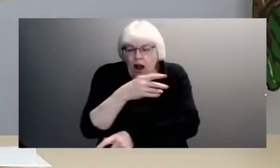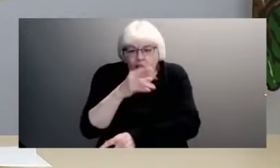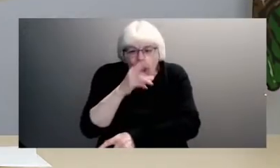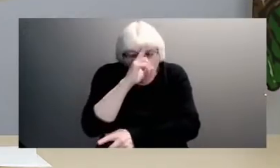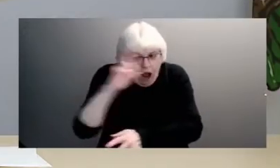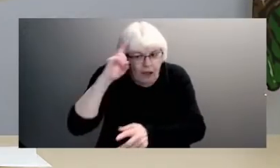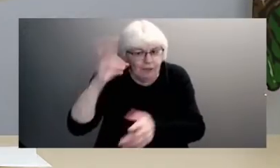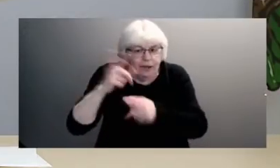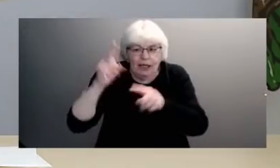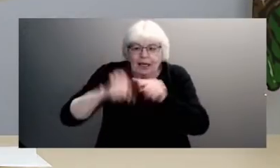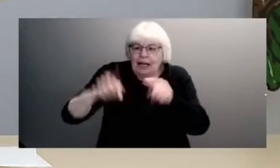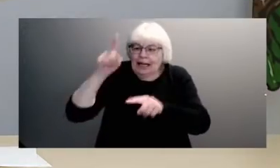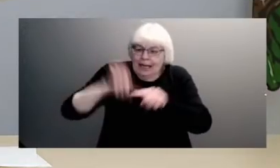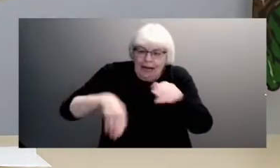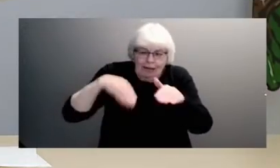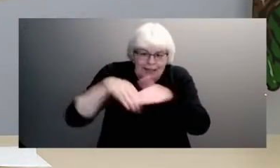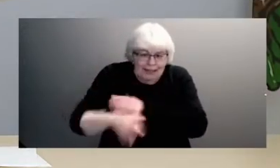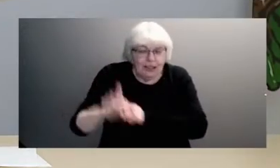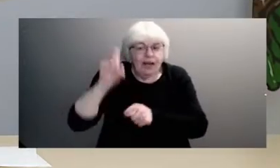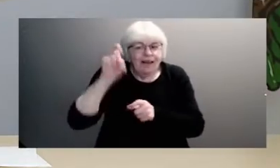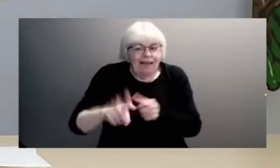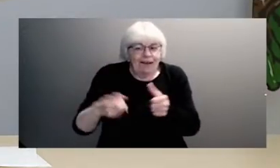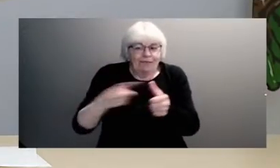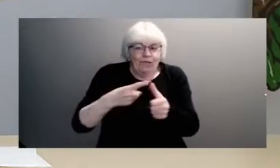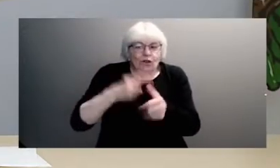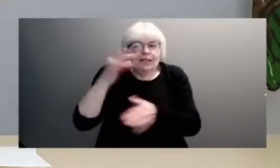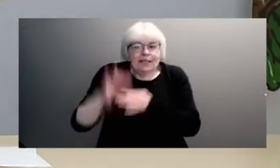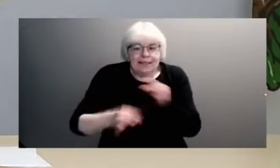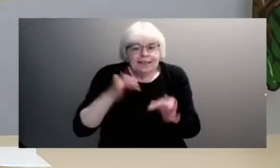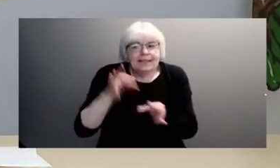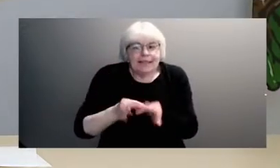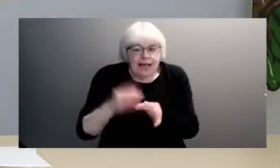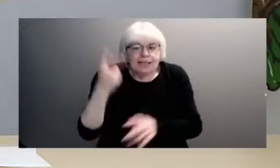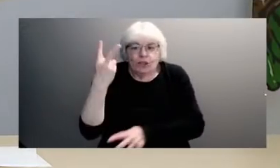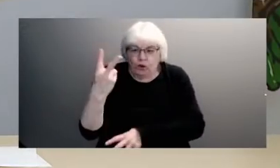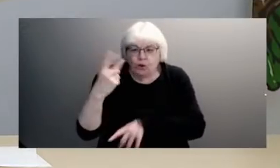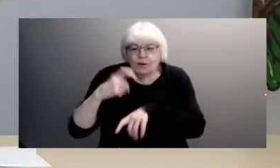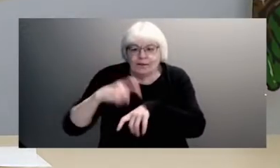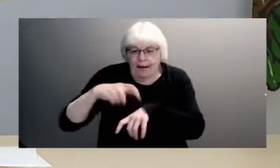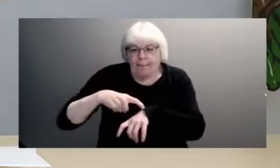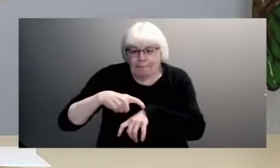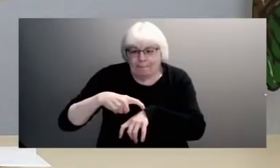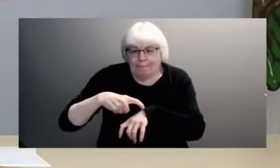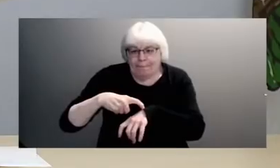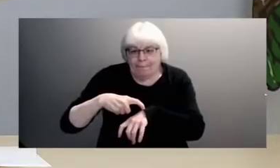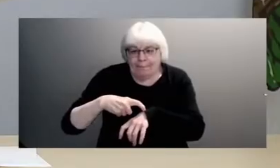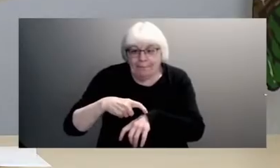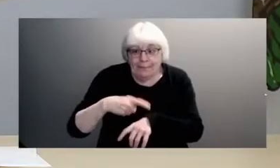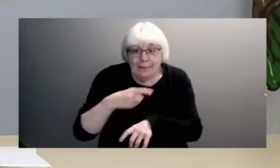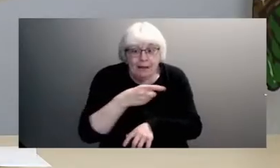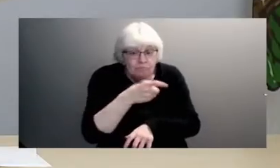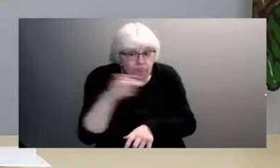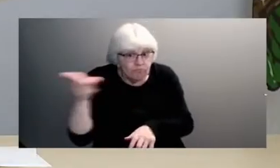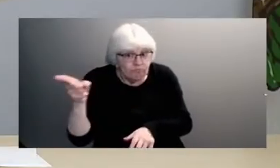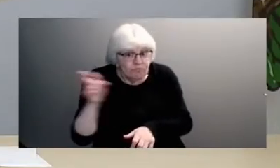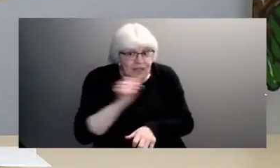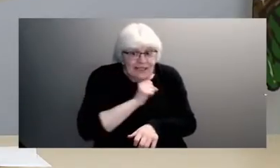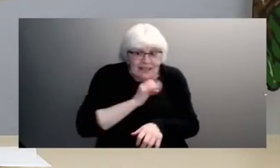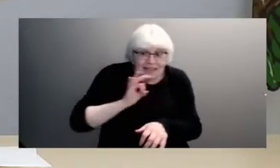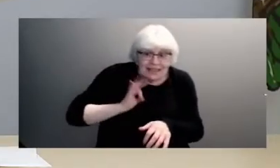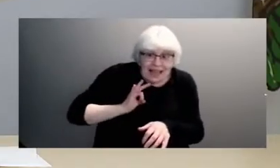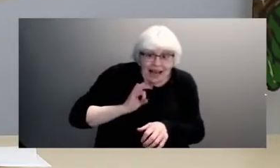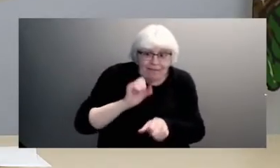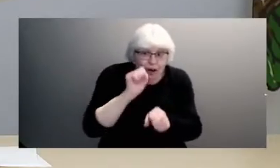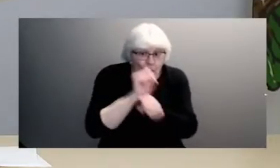For staff of long-term care, community care, and acute care settings, as well as volunteers in these